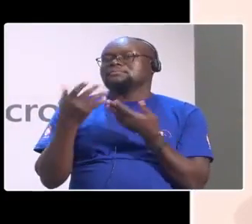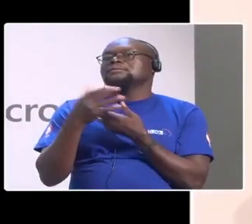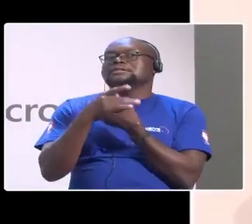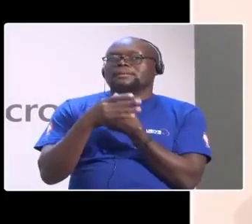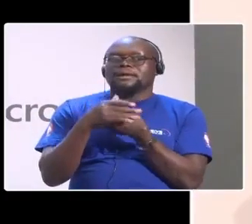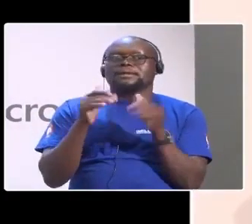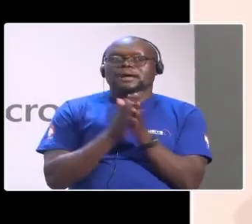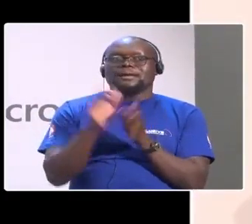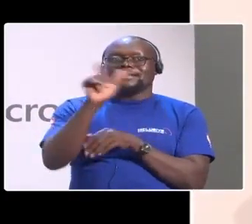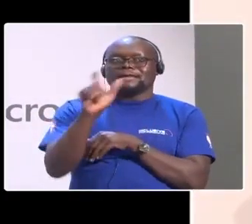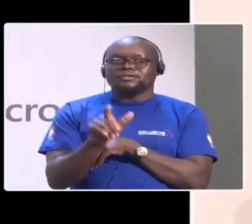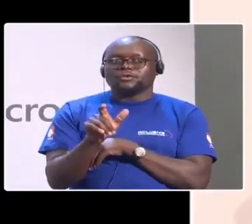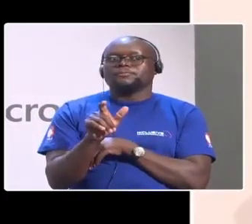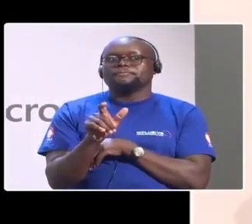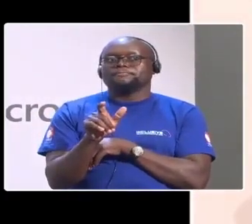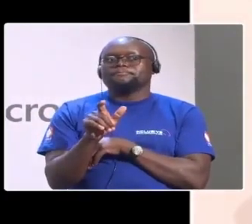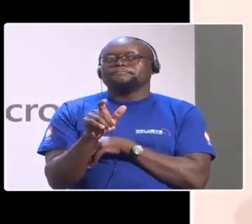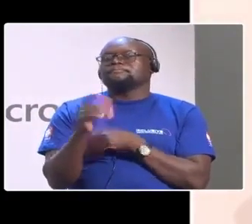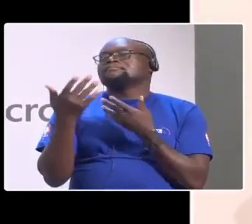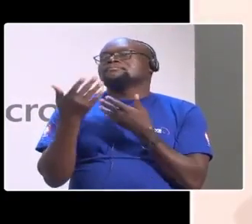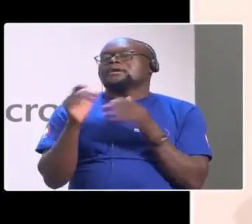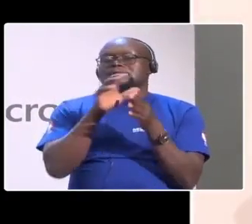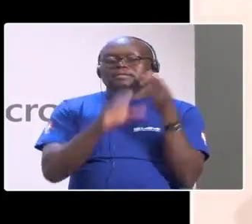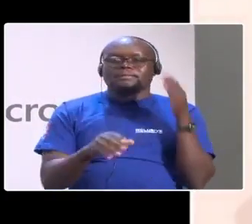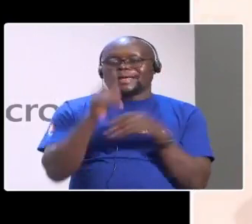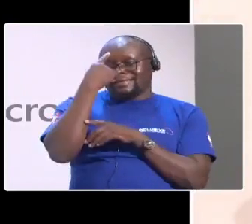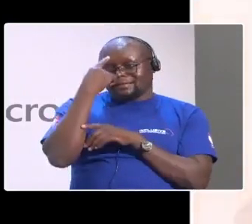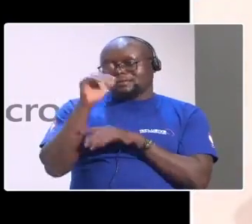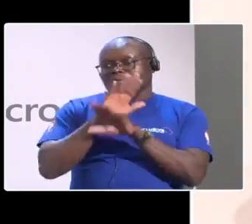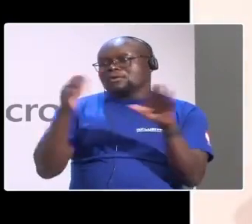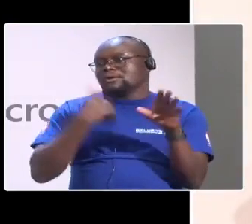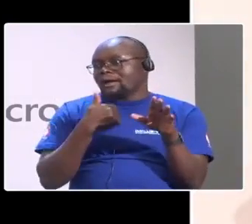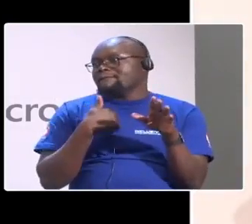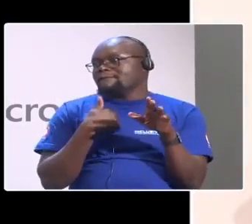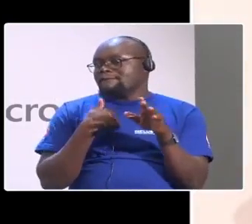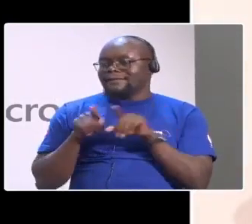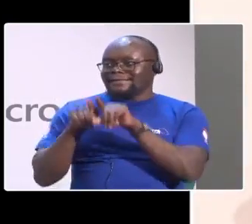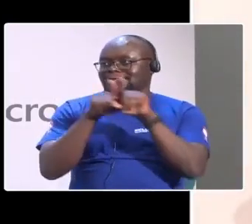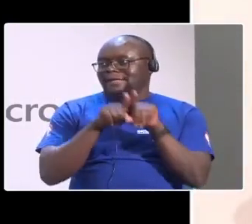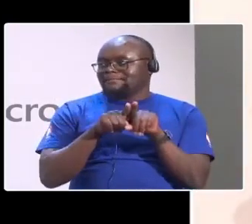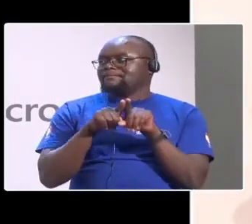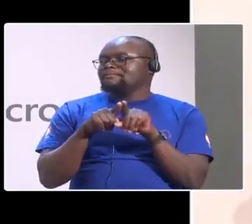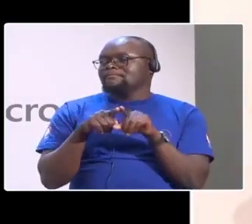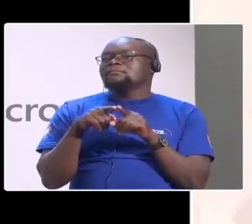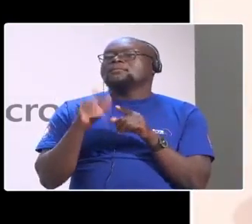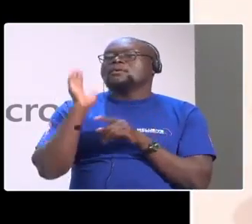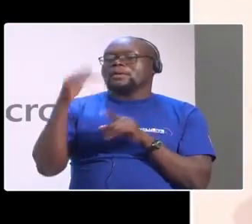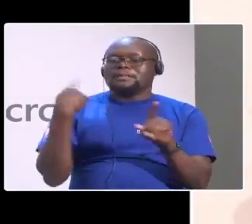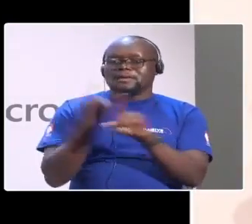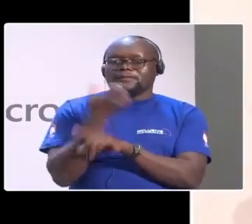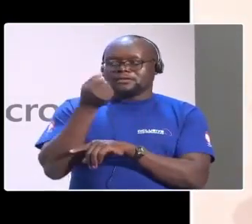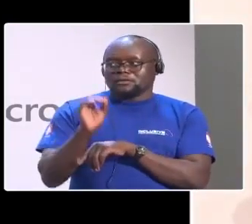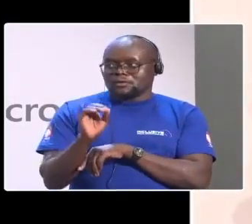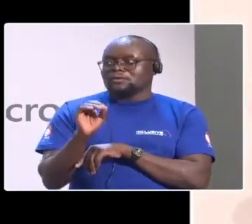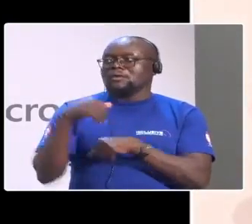chapter region, and a chapter in India, they're not going to operate the same. And they're going to be very different. So laying